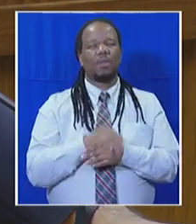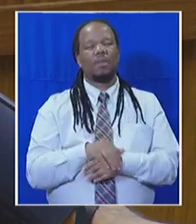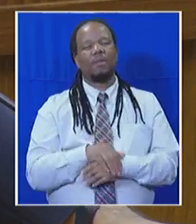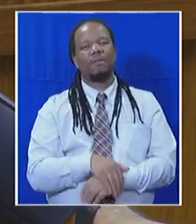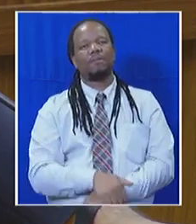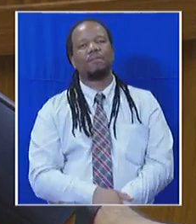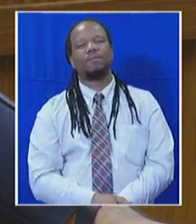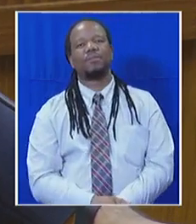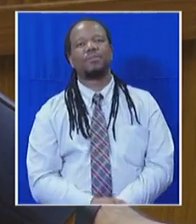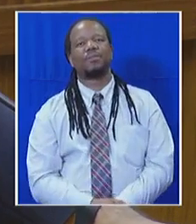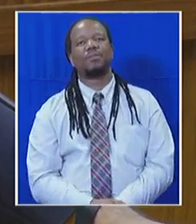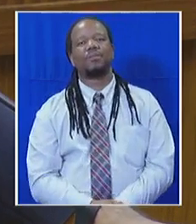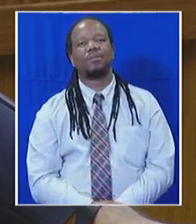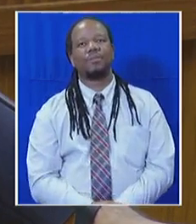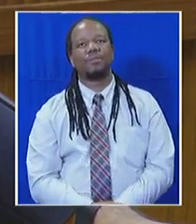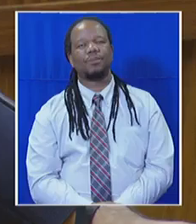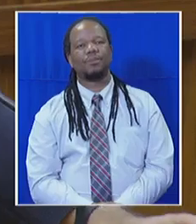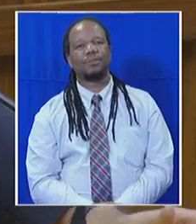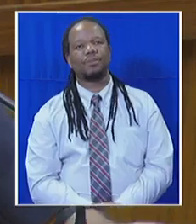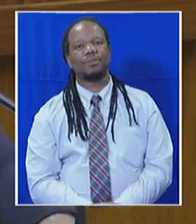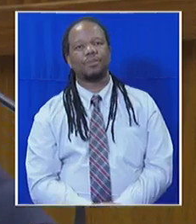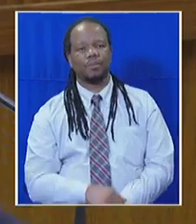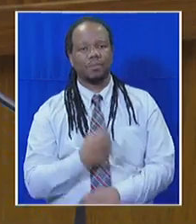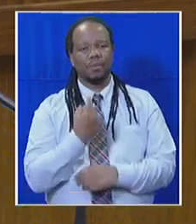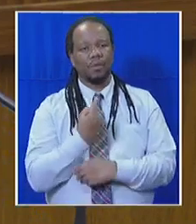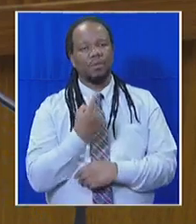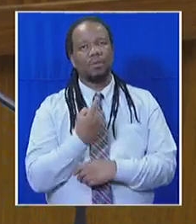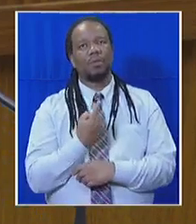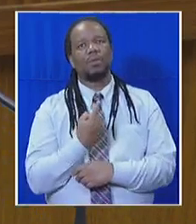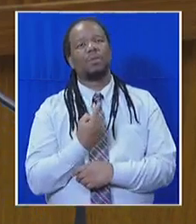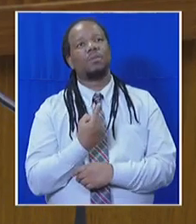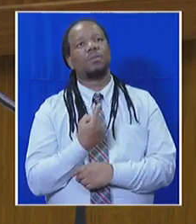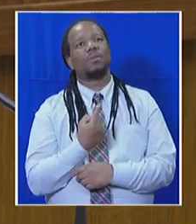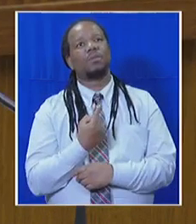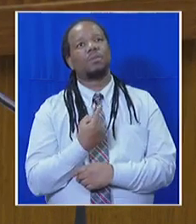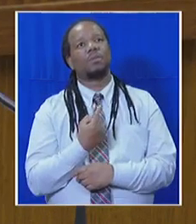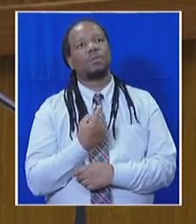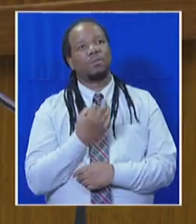be allocated funds. We also stressed the need to